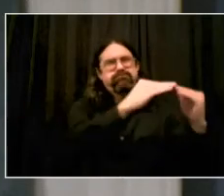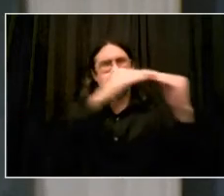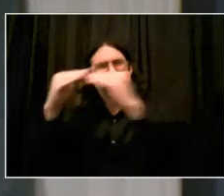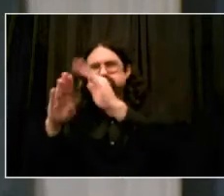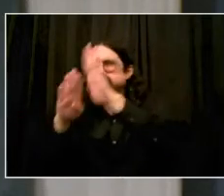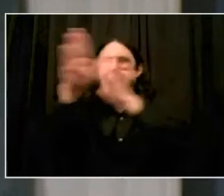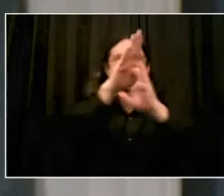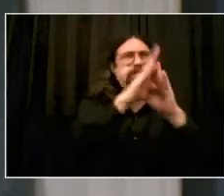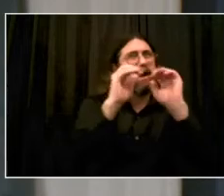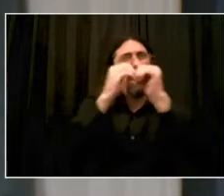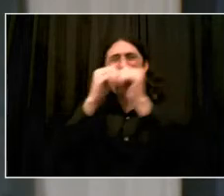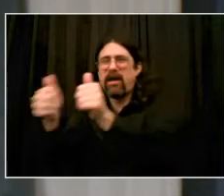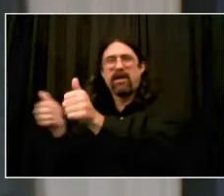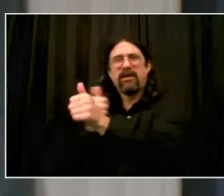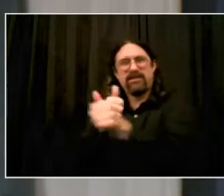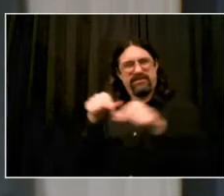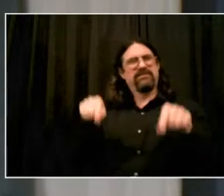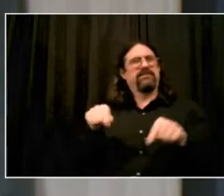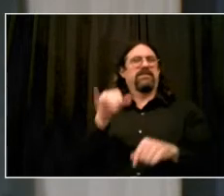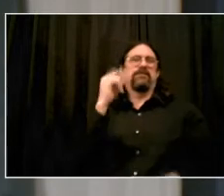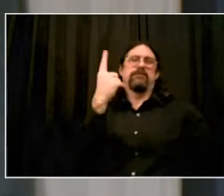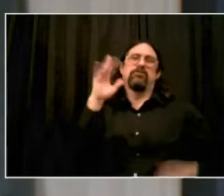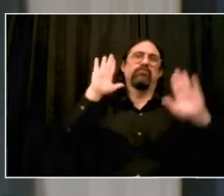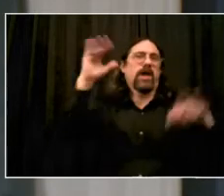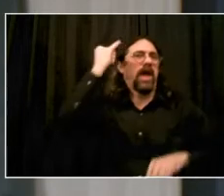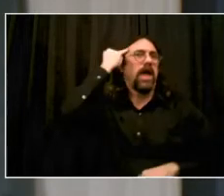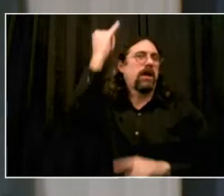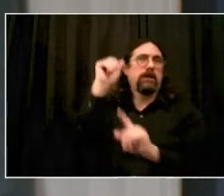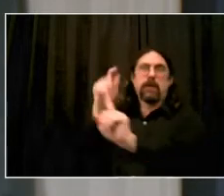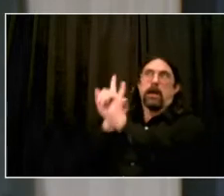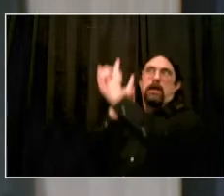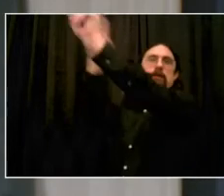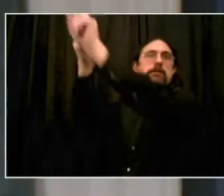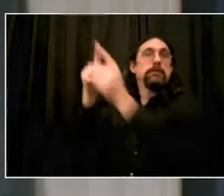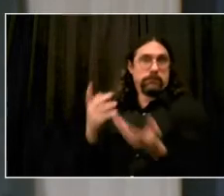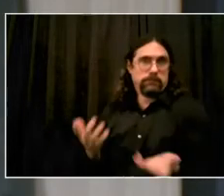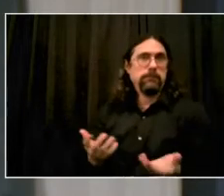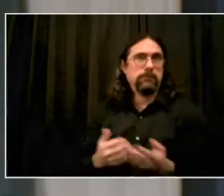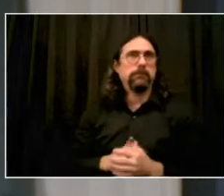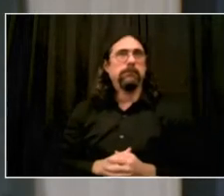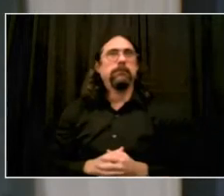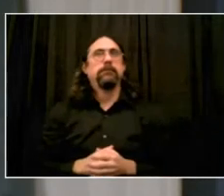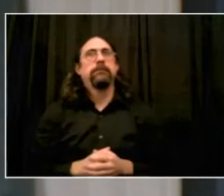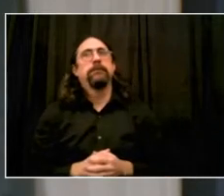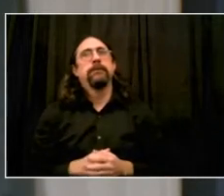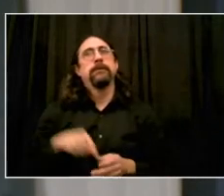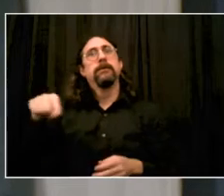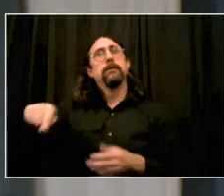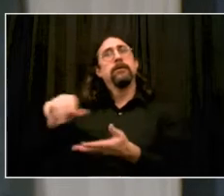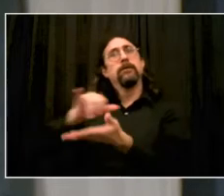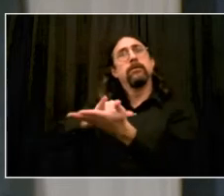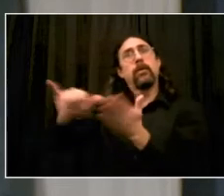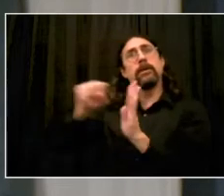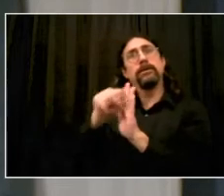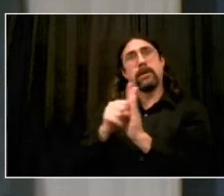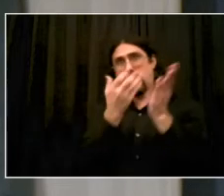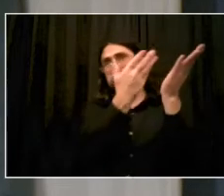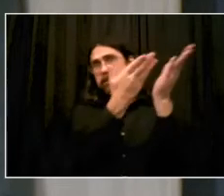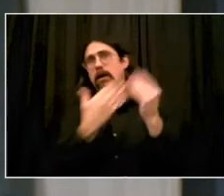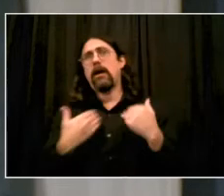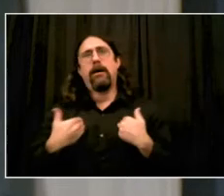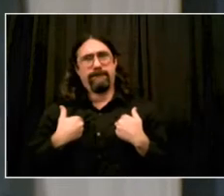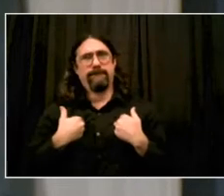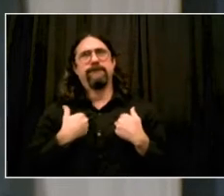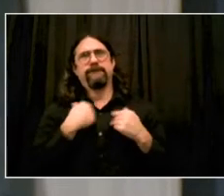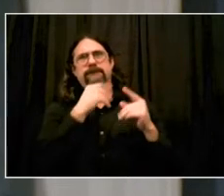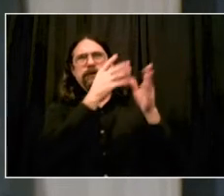a state-backed worker cooperative center. Other states have them, and they have had them with great success. The reality